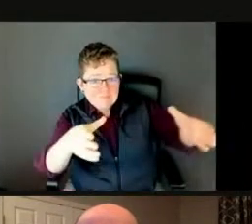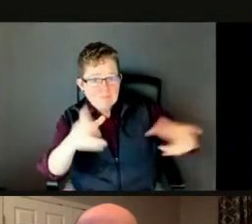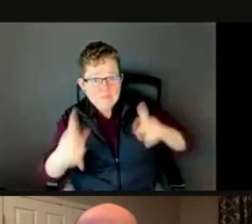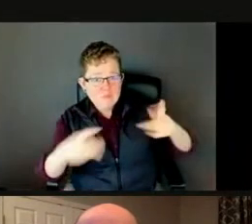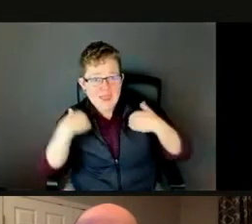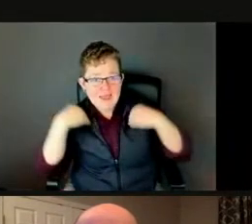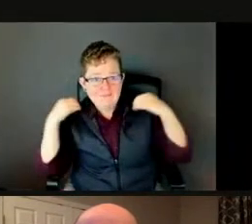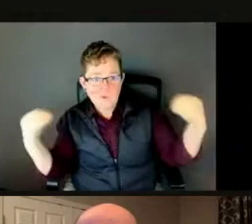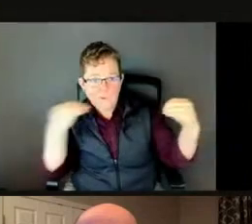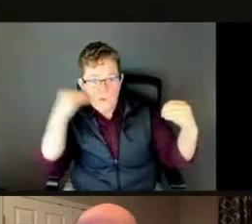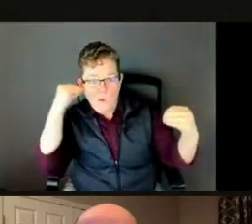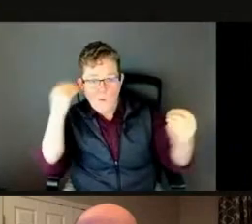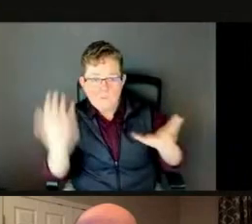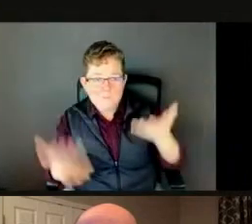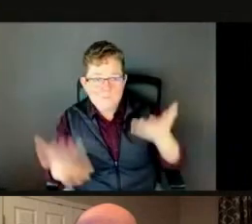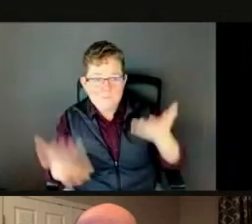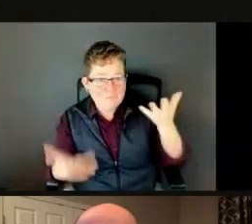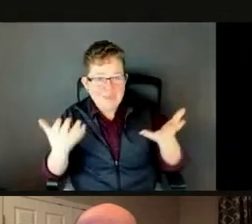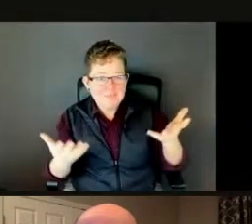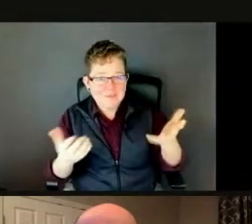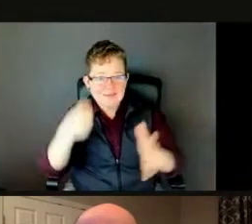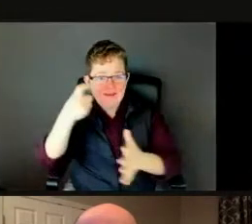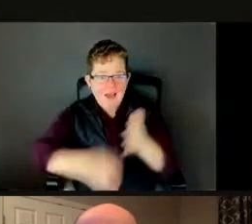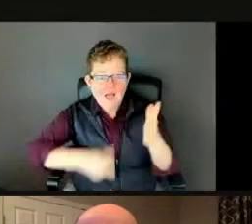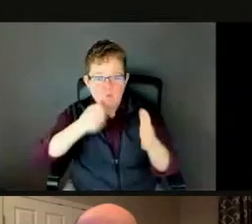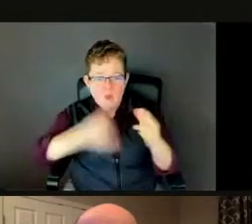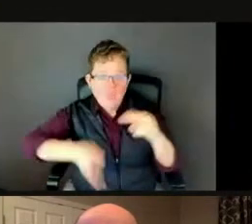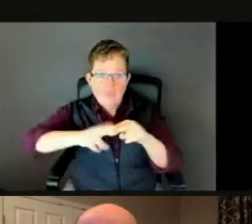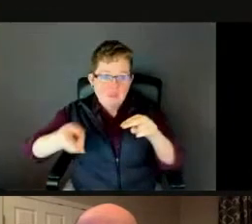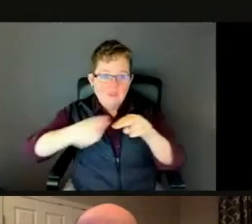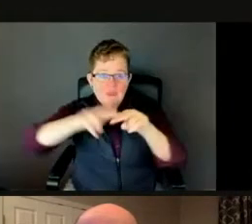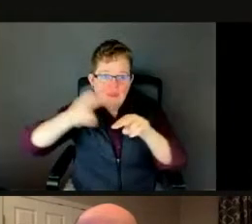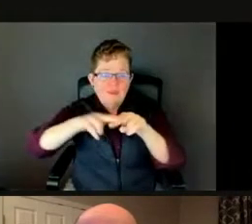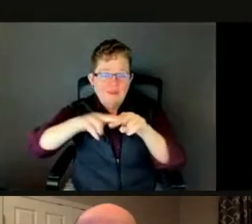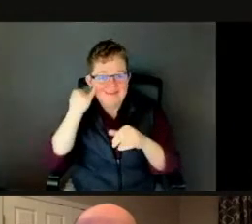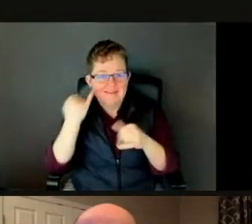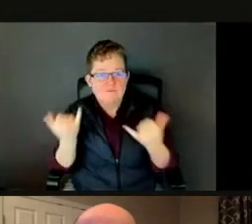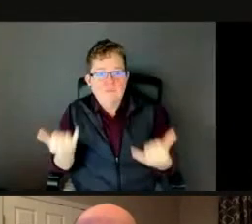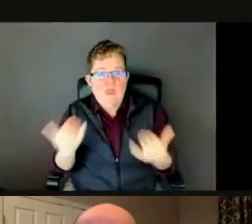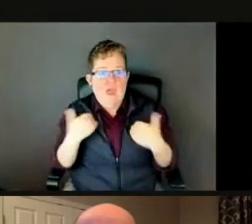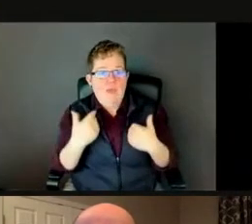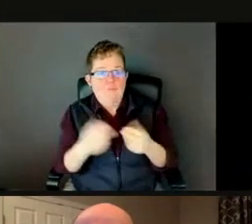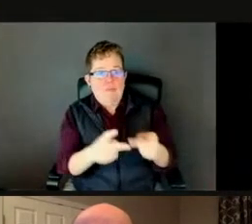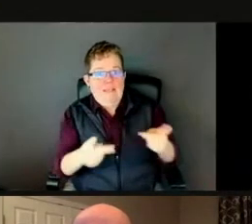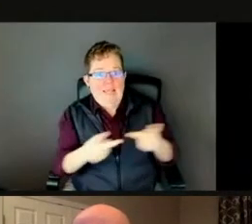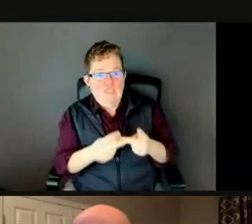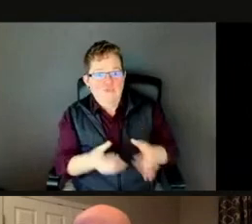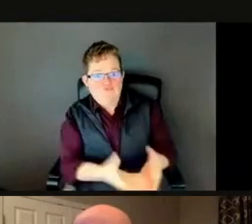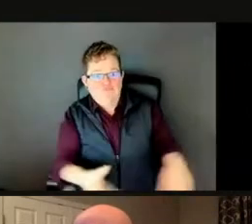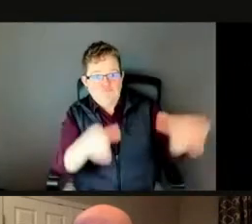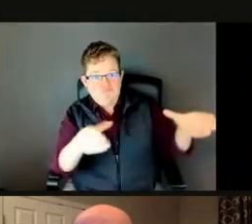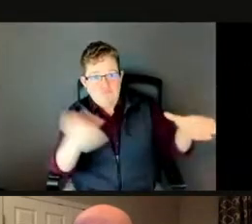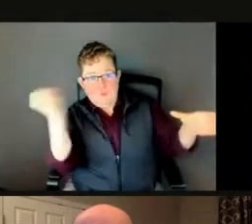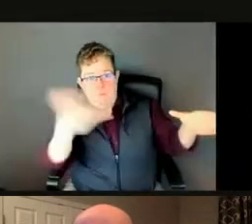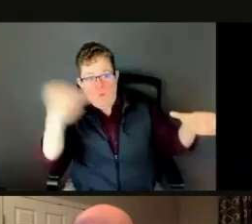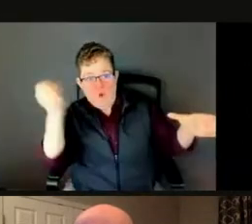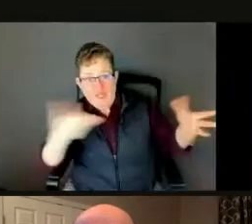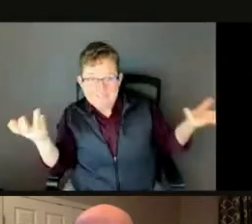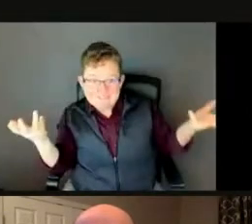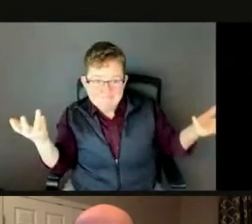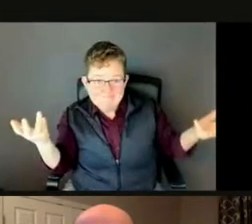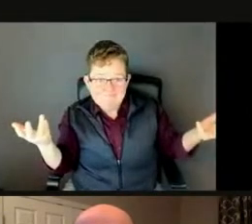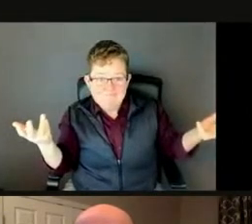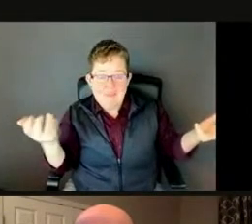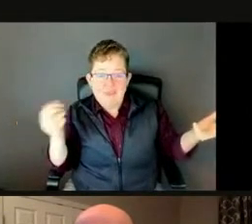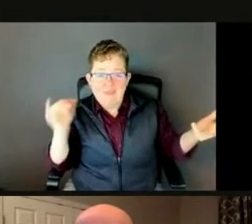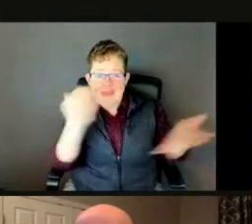unsheltered, you know, maybe the cost wouldn't rack up as high because if they had a place to put it. So that's